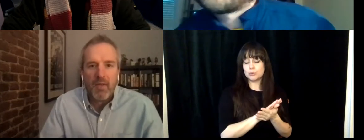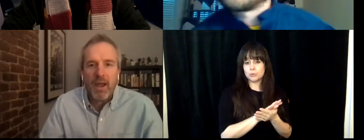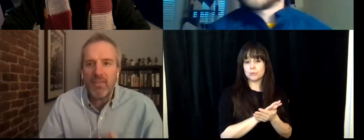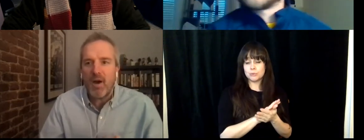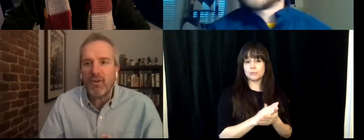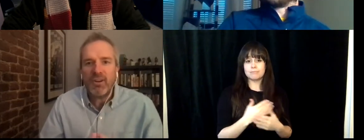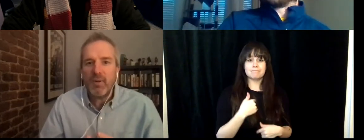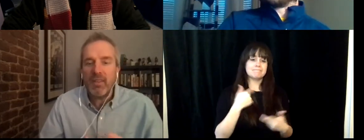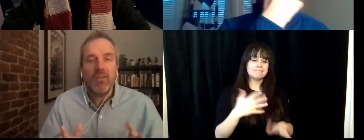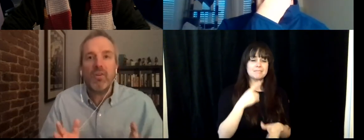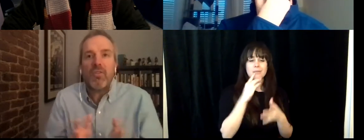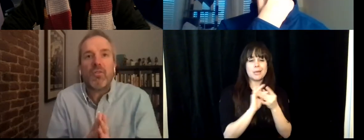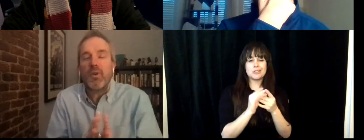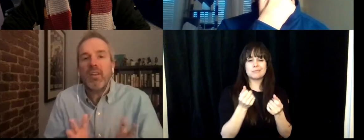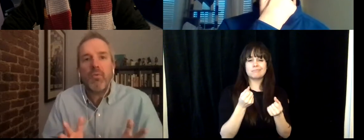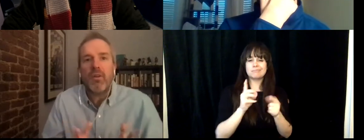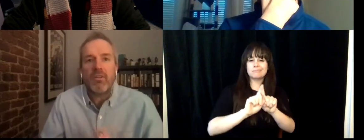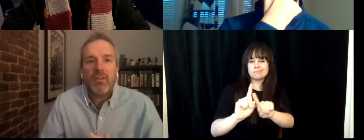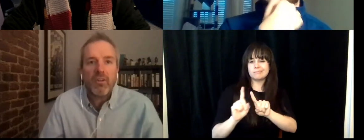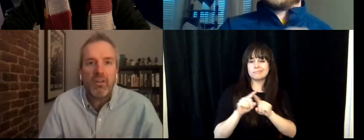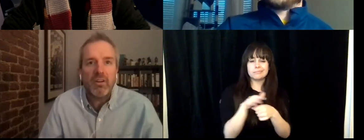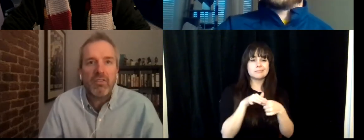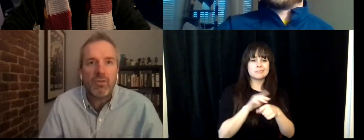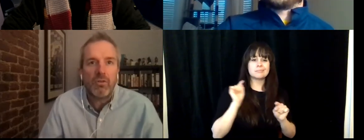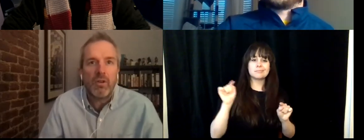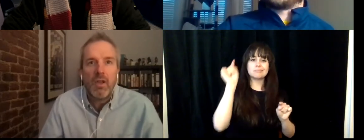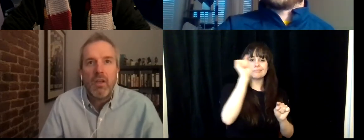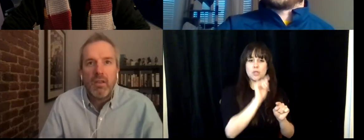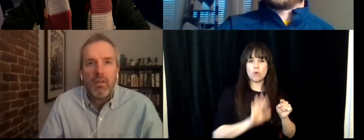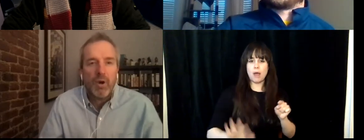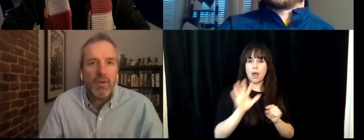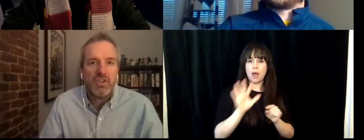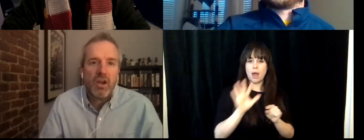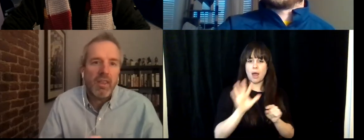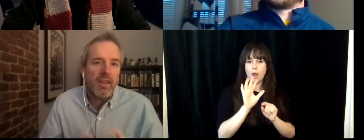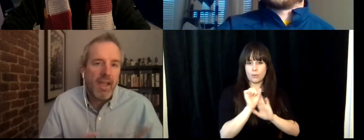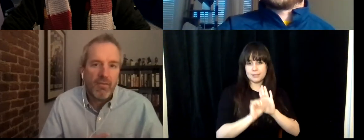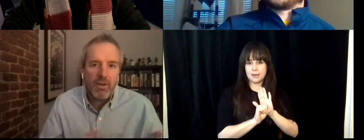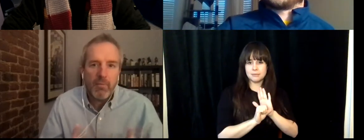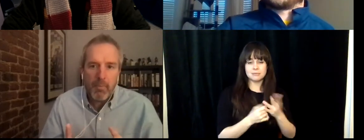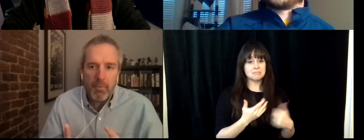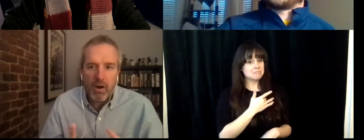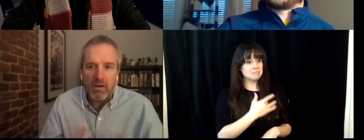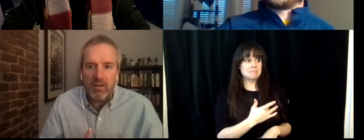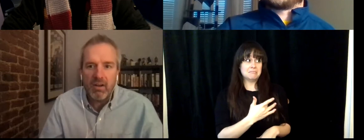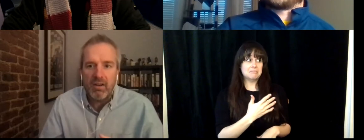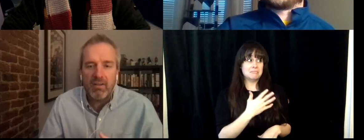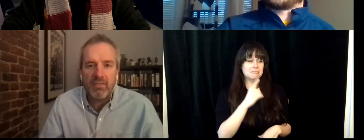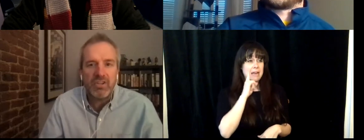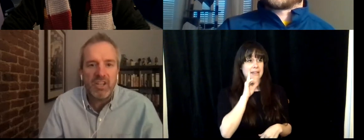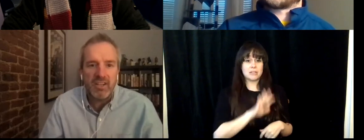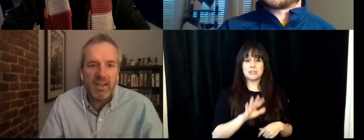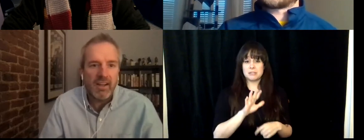I rattled them off earlier, but there's really, there's a culinary school pretty much in every part